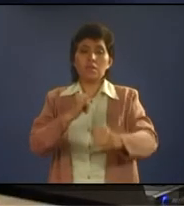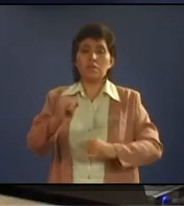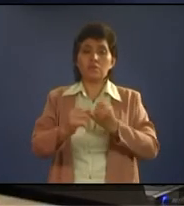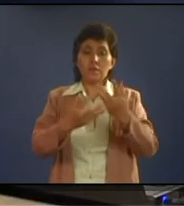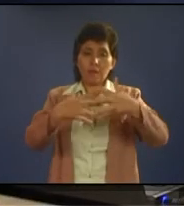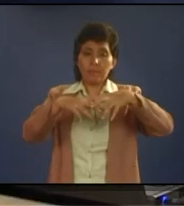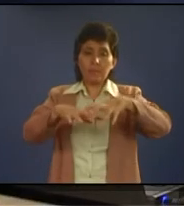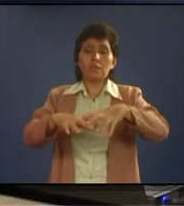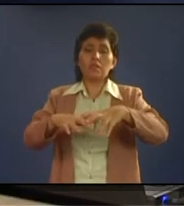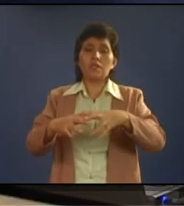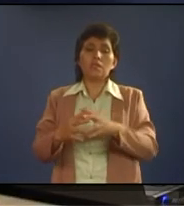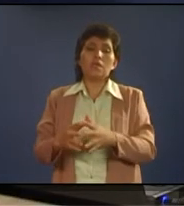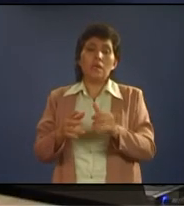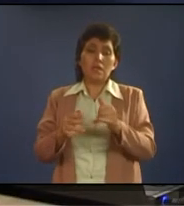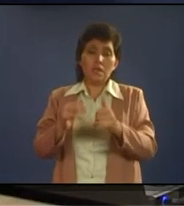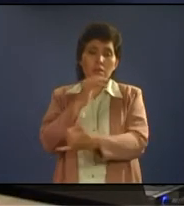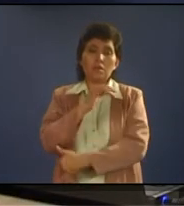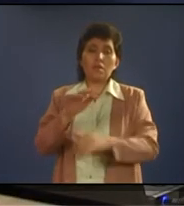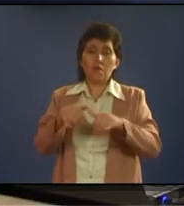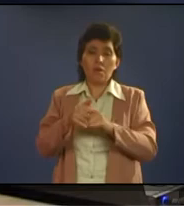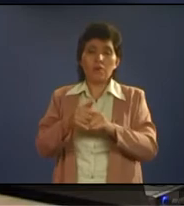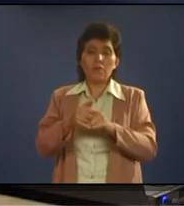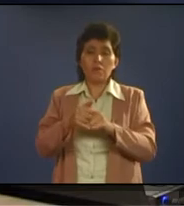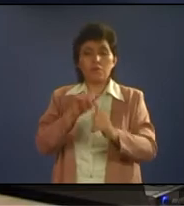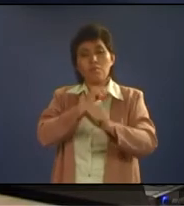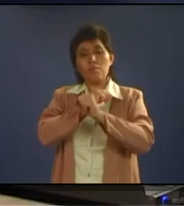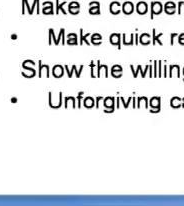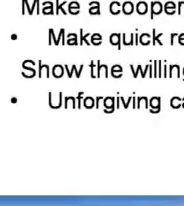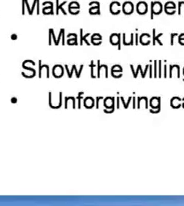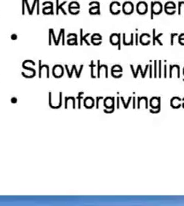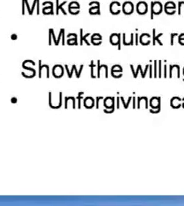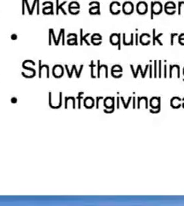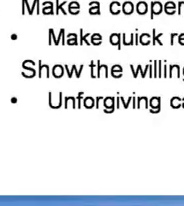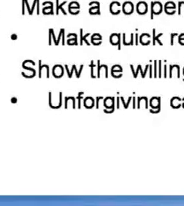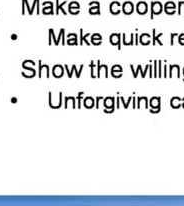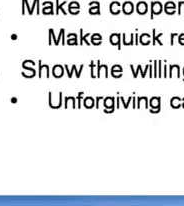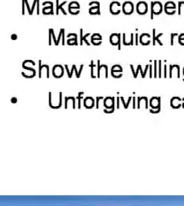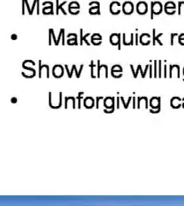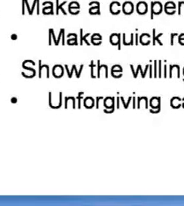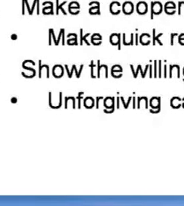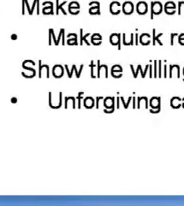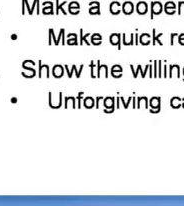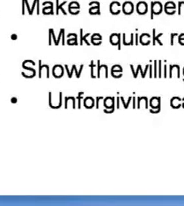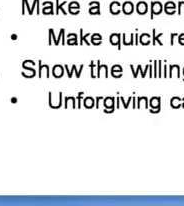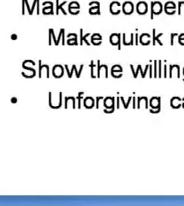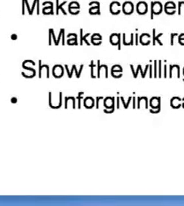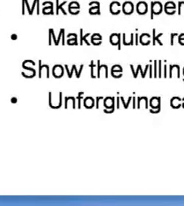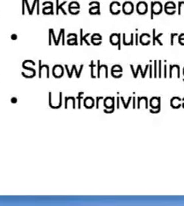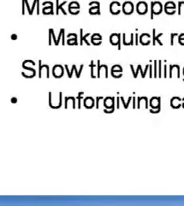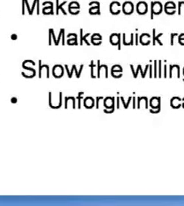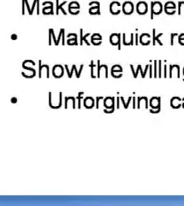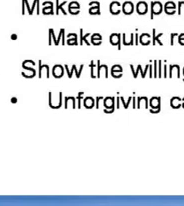and between country. How do you prevent wars from happening? Okay, a country with a country talk.